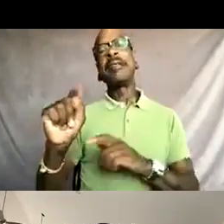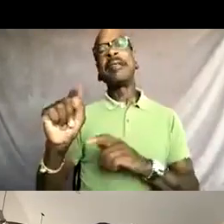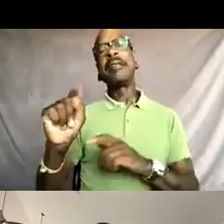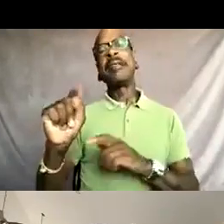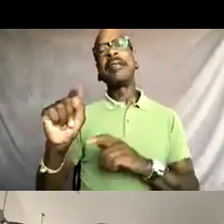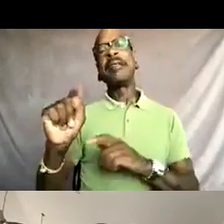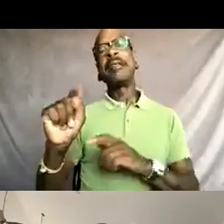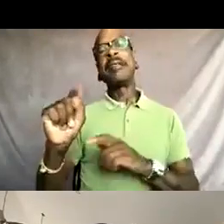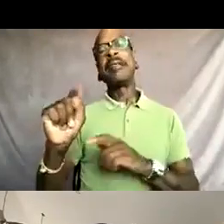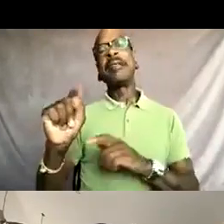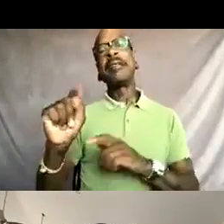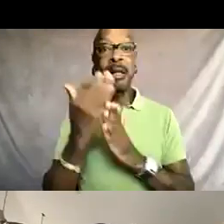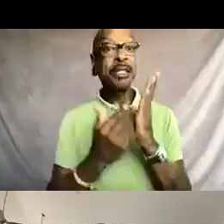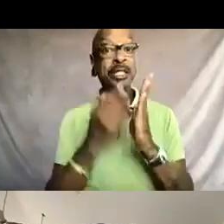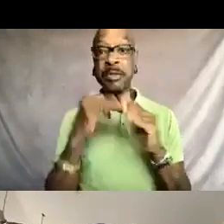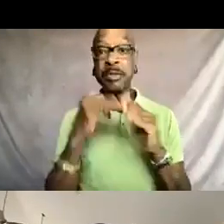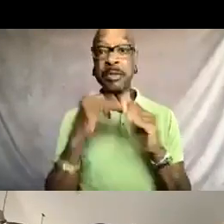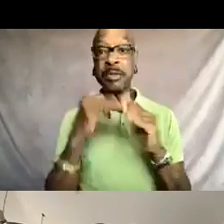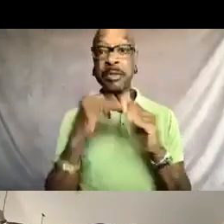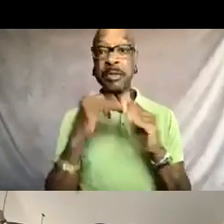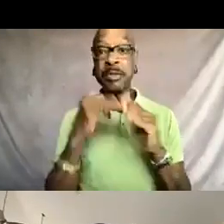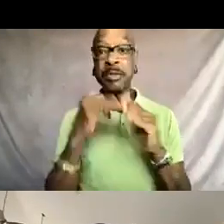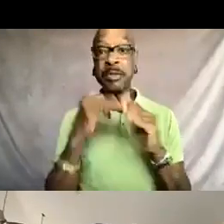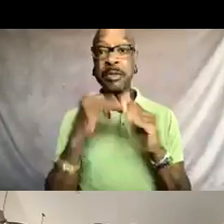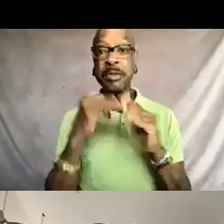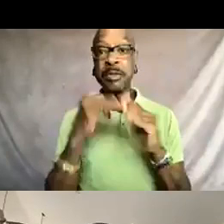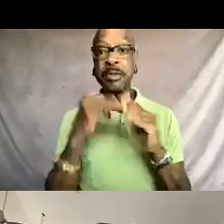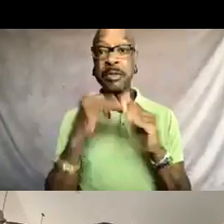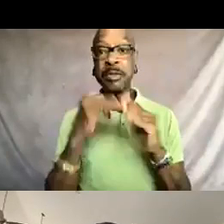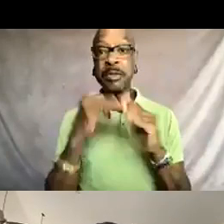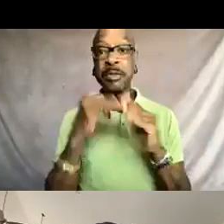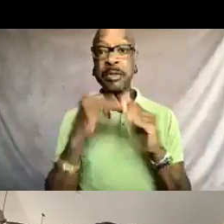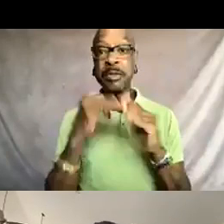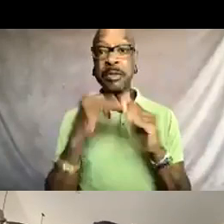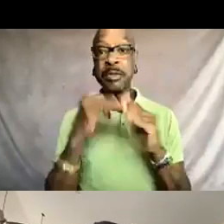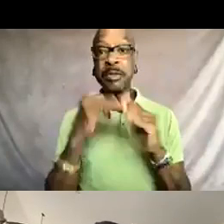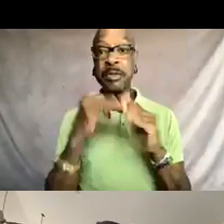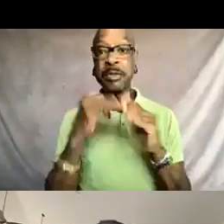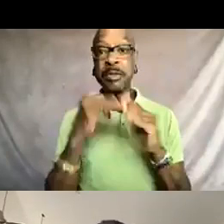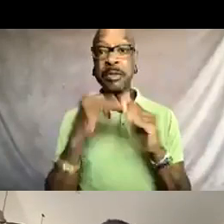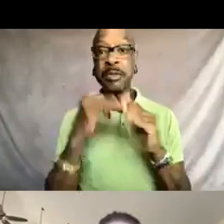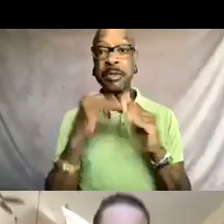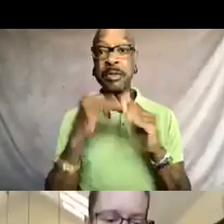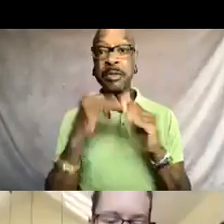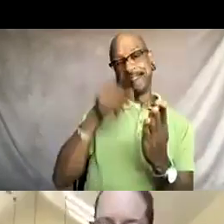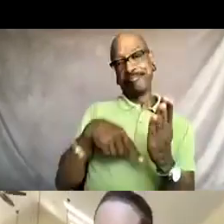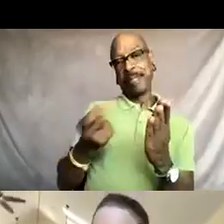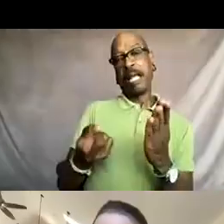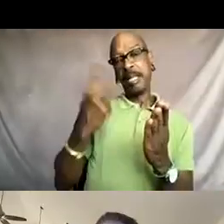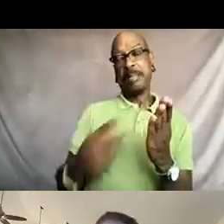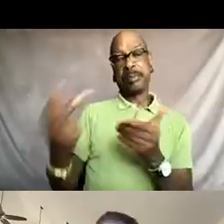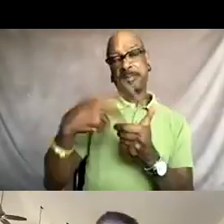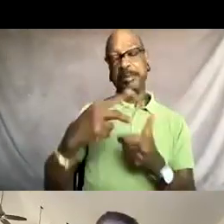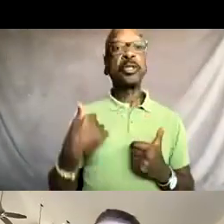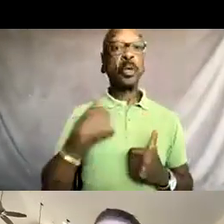that questionnaire. And then finally, a few disclaimers. So we're in California. We're California